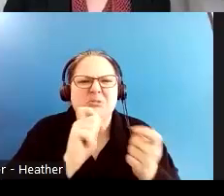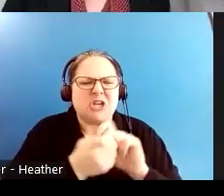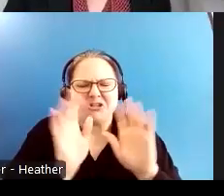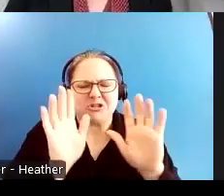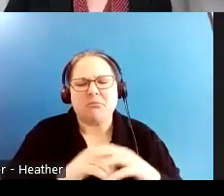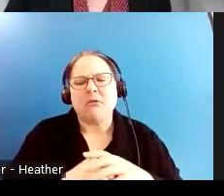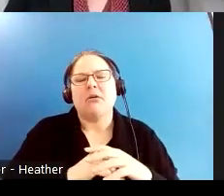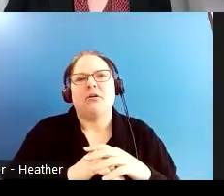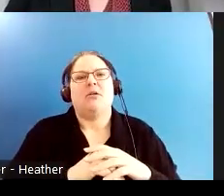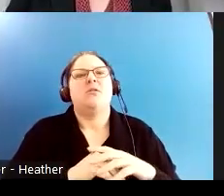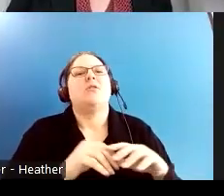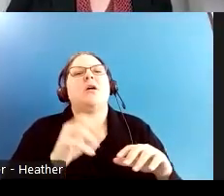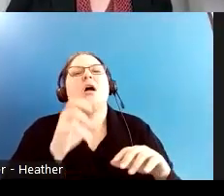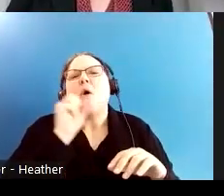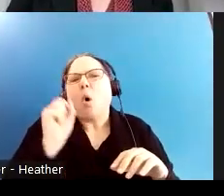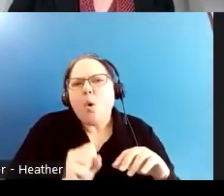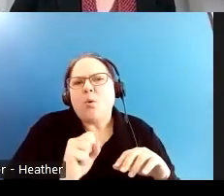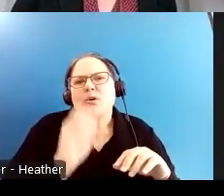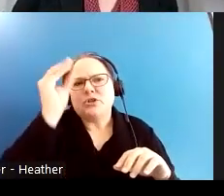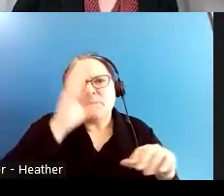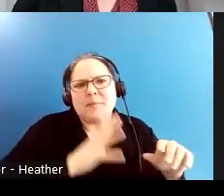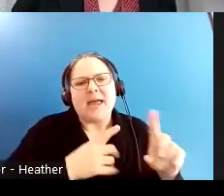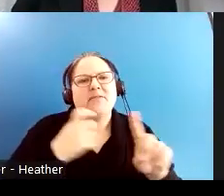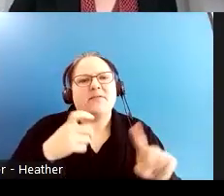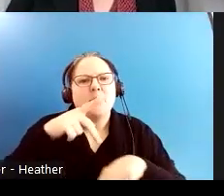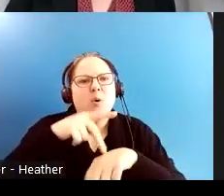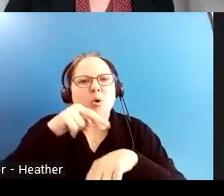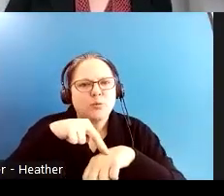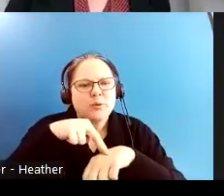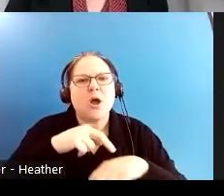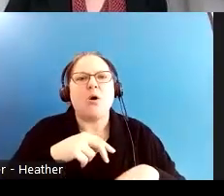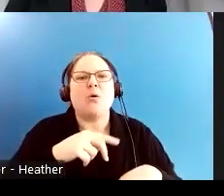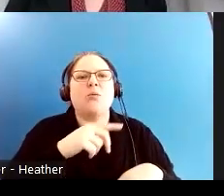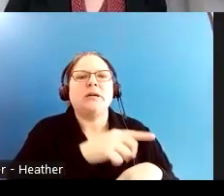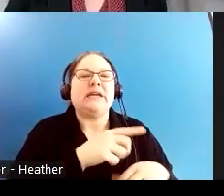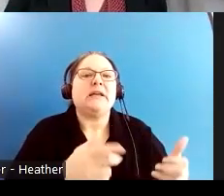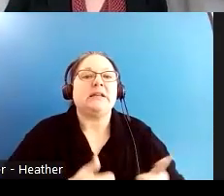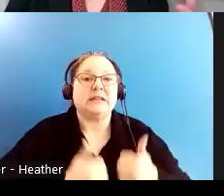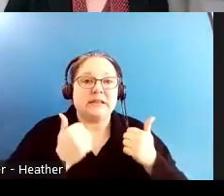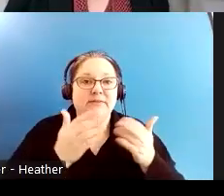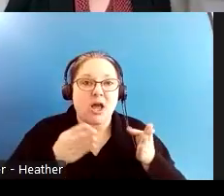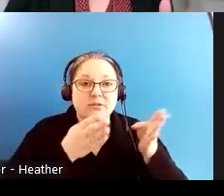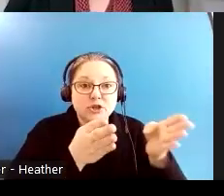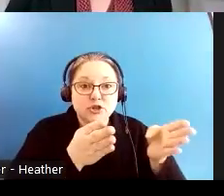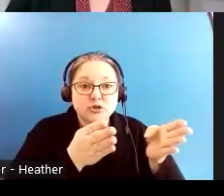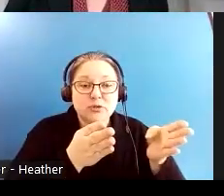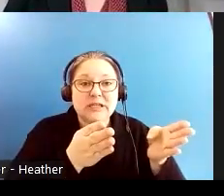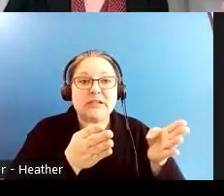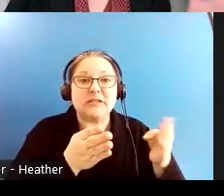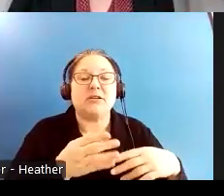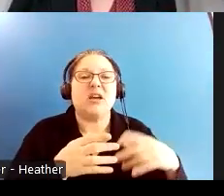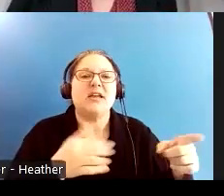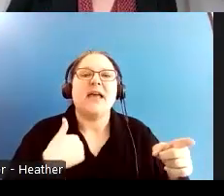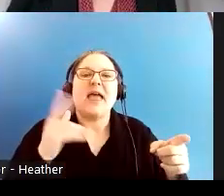a elderly man from Puerto Rico, and he was chronically unhoused on the streets. In his chart, there was a history of